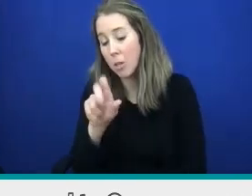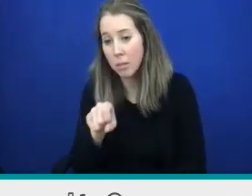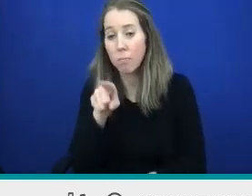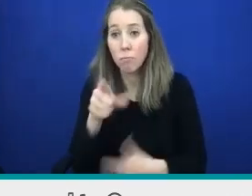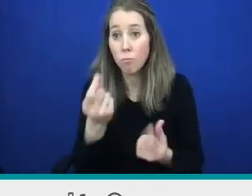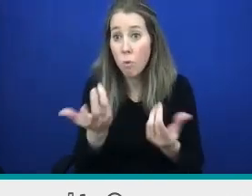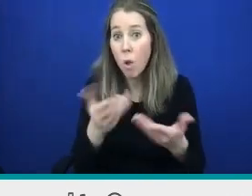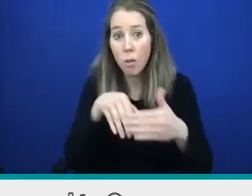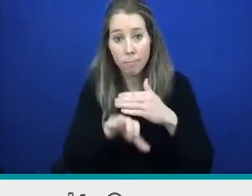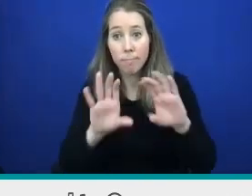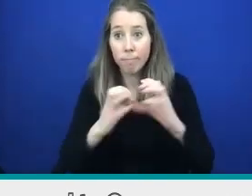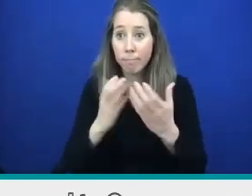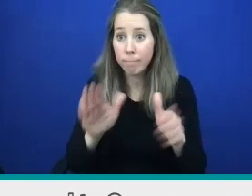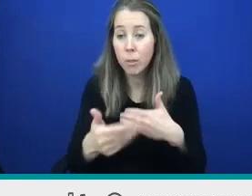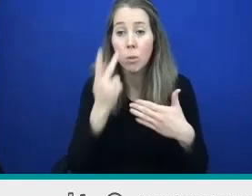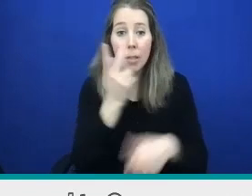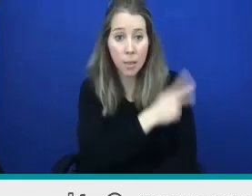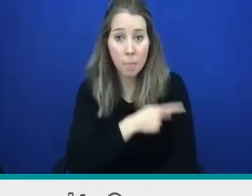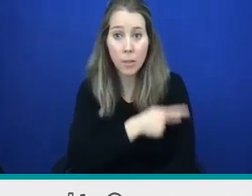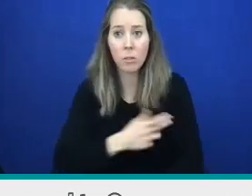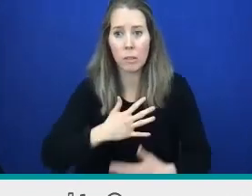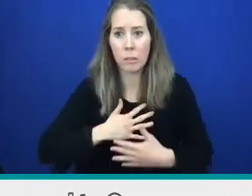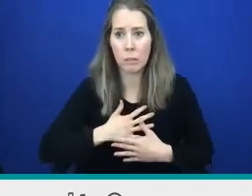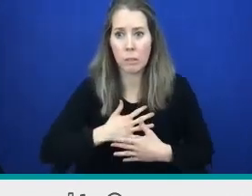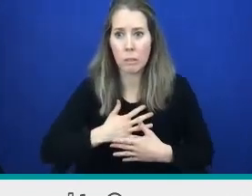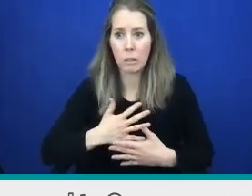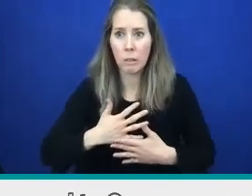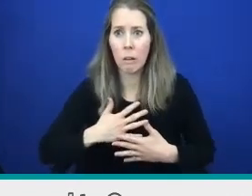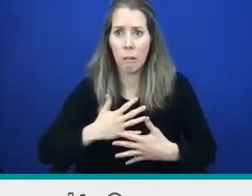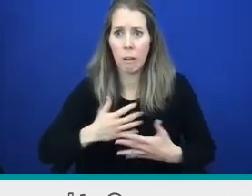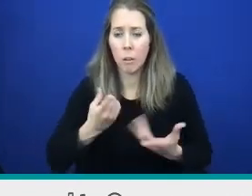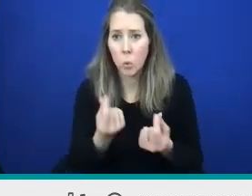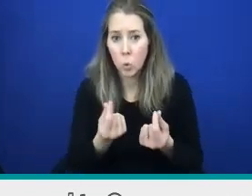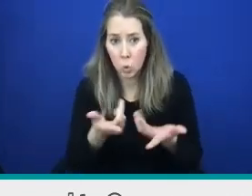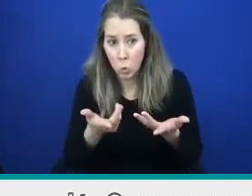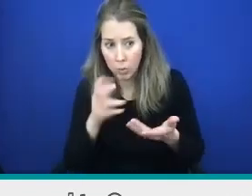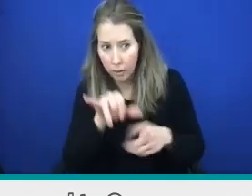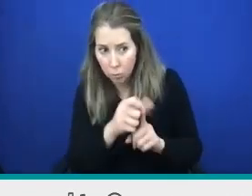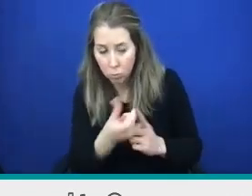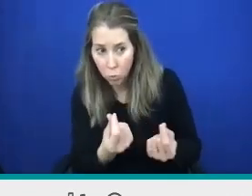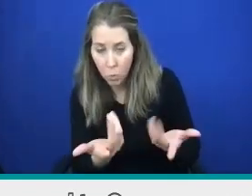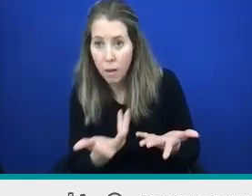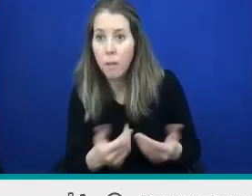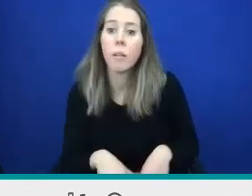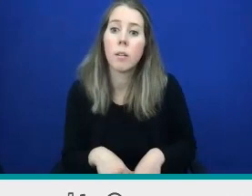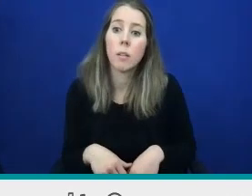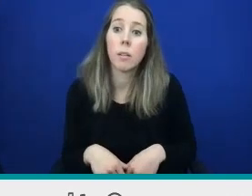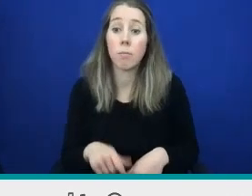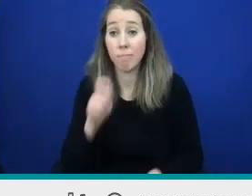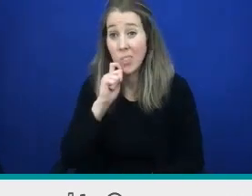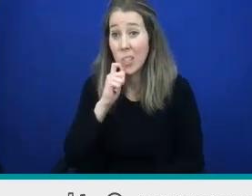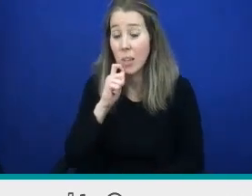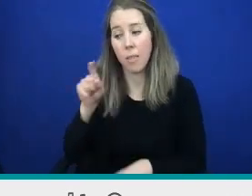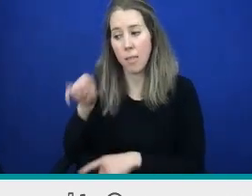the classroom and you see your patient, their chest is moving like this? What do you do in this scenario? And he said the coolest part of